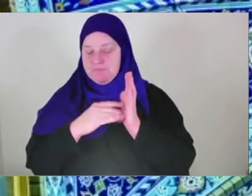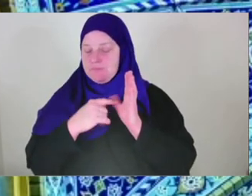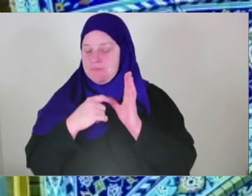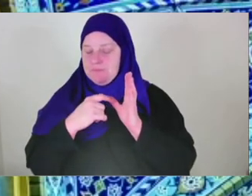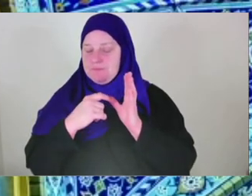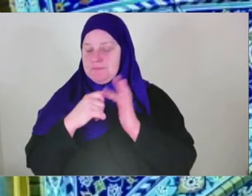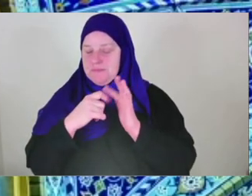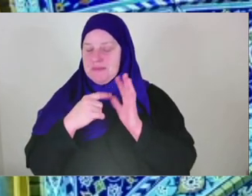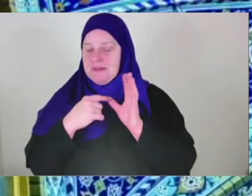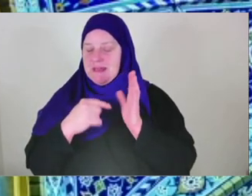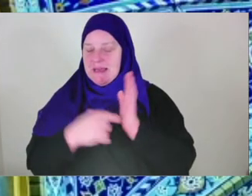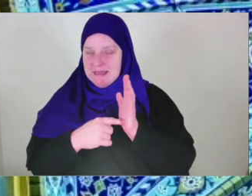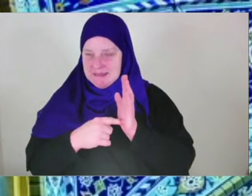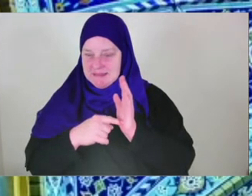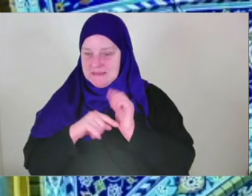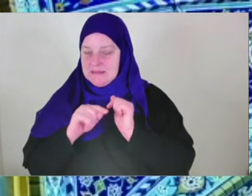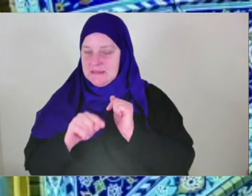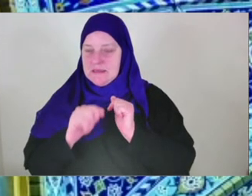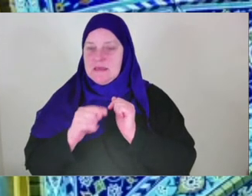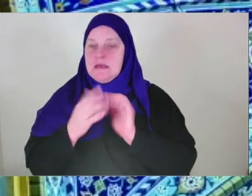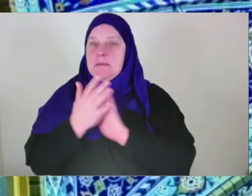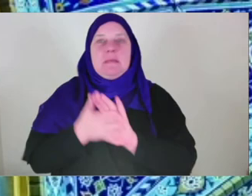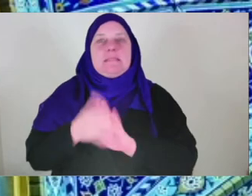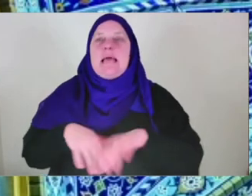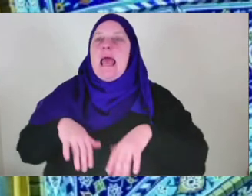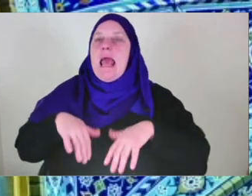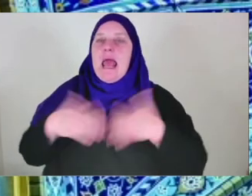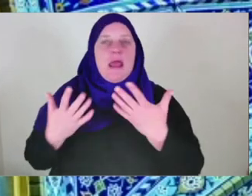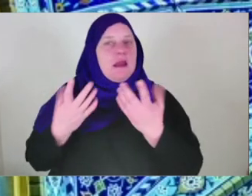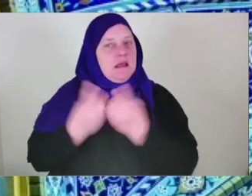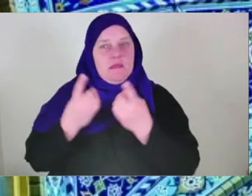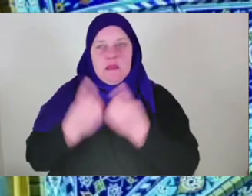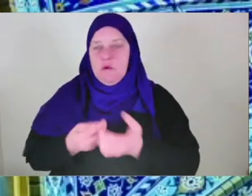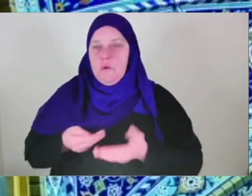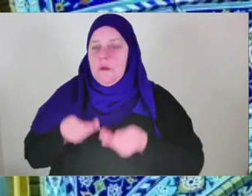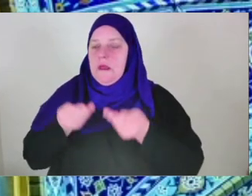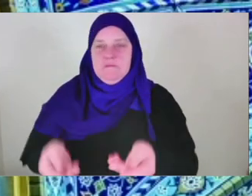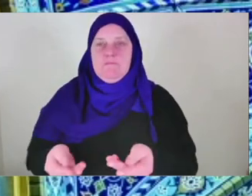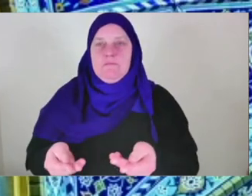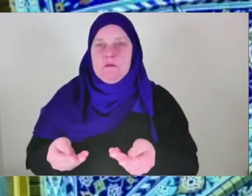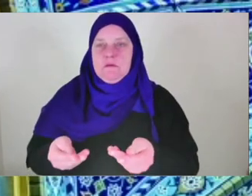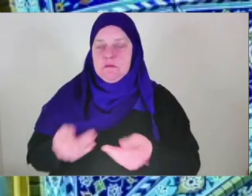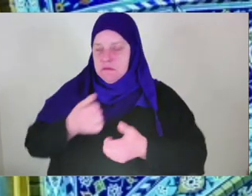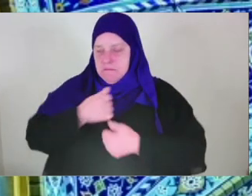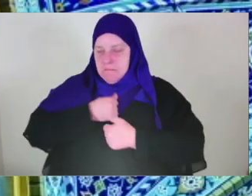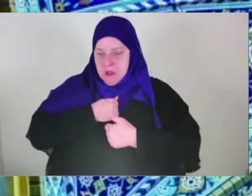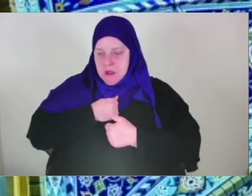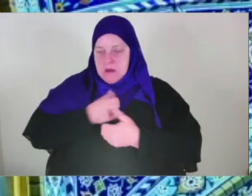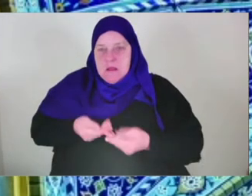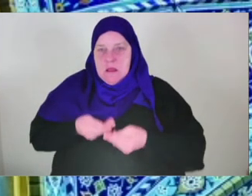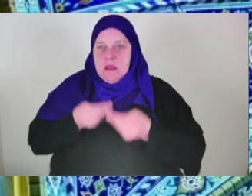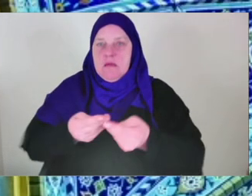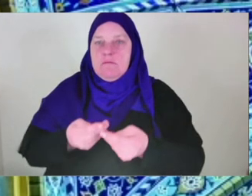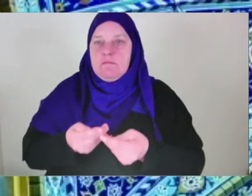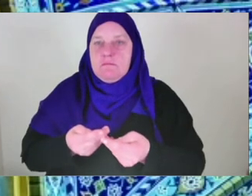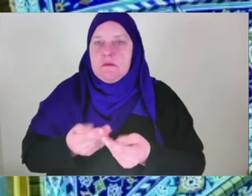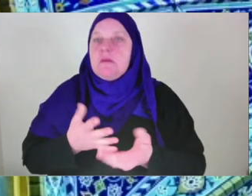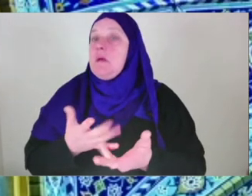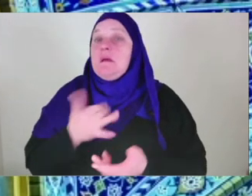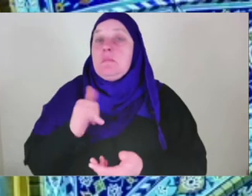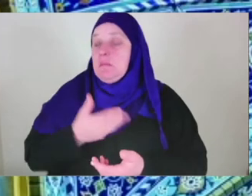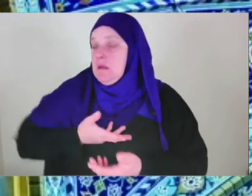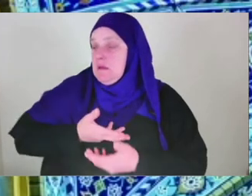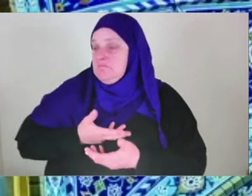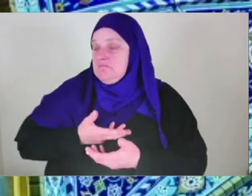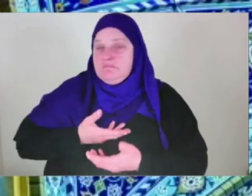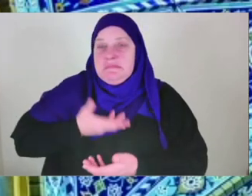does not have to be fiscal. Quran and the Ruwayat, often they use the term zakat for spreading knowledge, for the